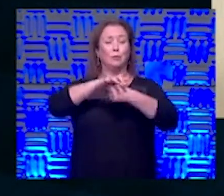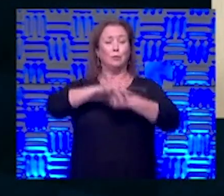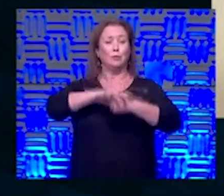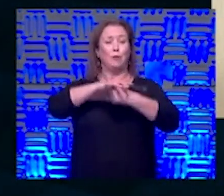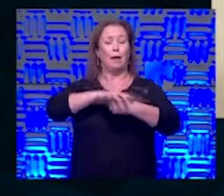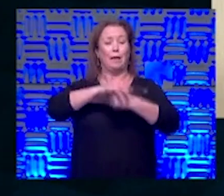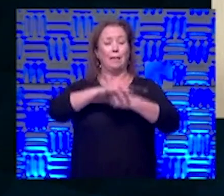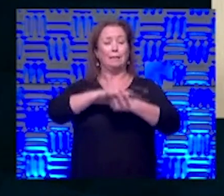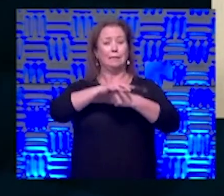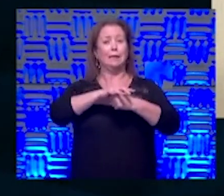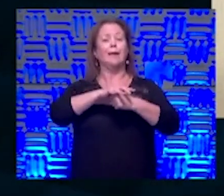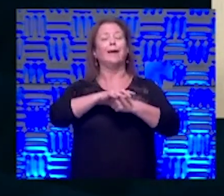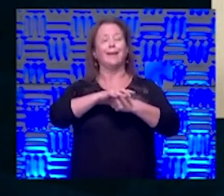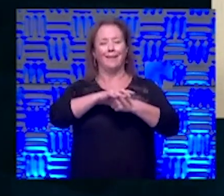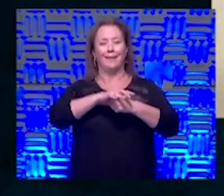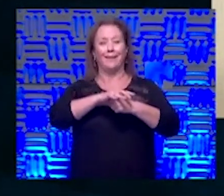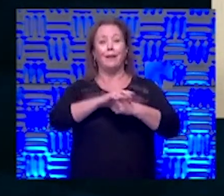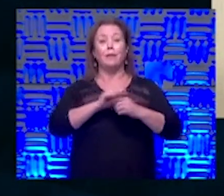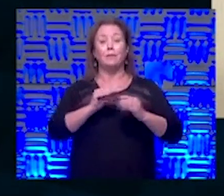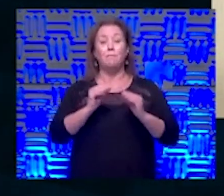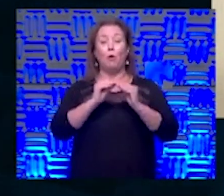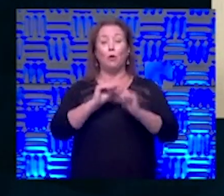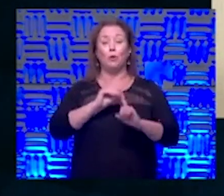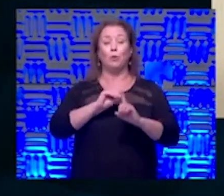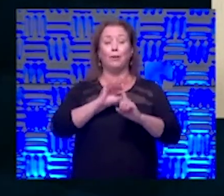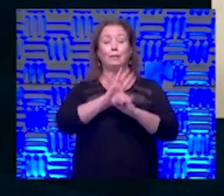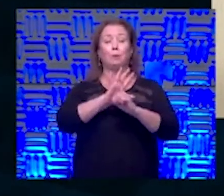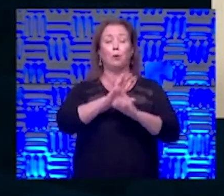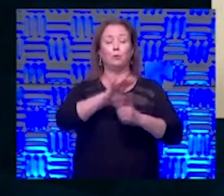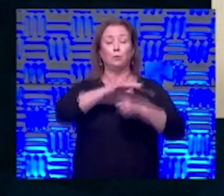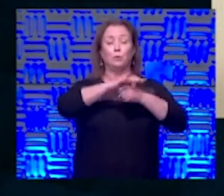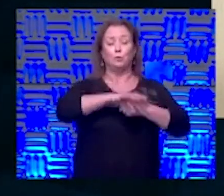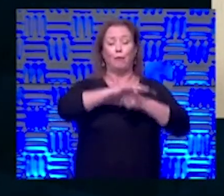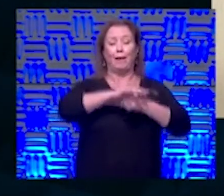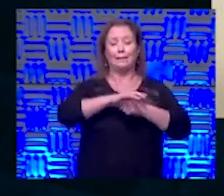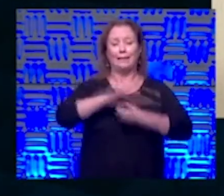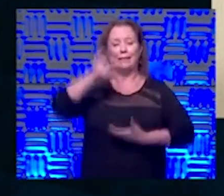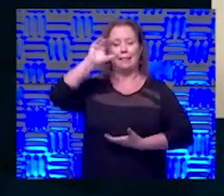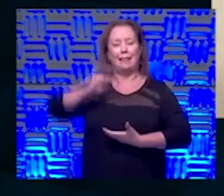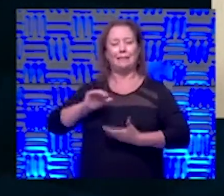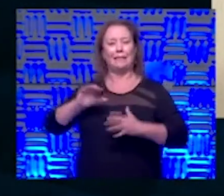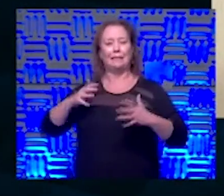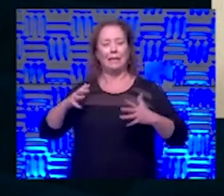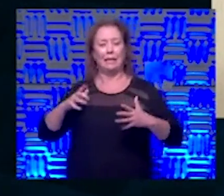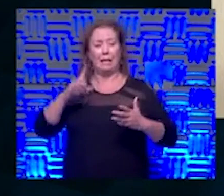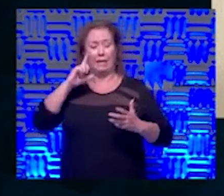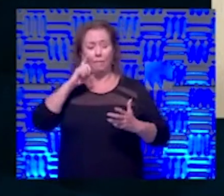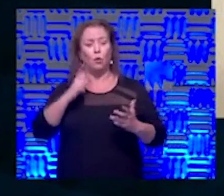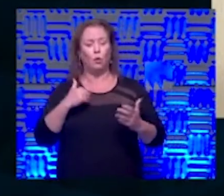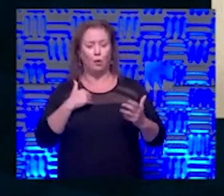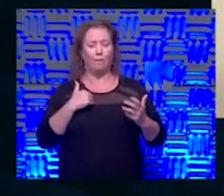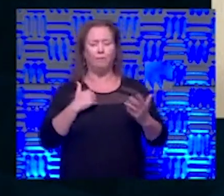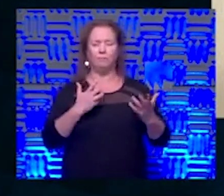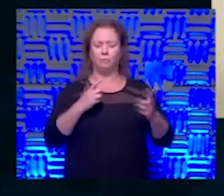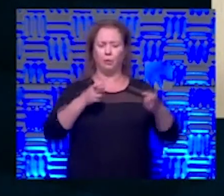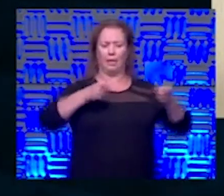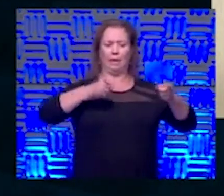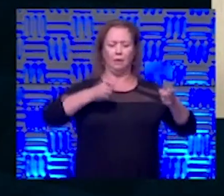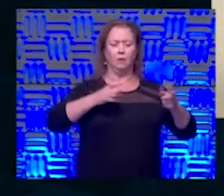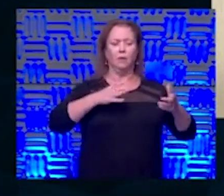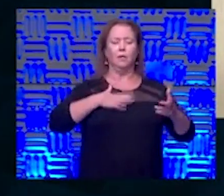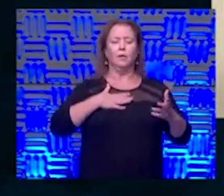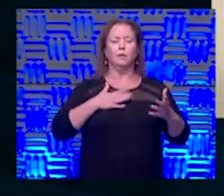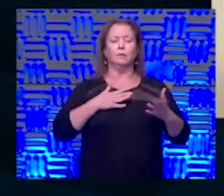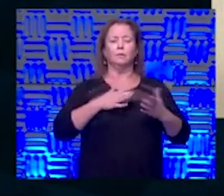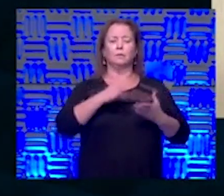less anxiety-provoking it becomes. So if I don't deal with spiders very well, but I see a small spider and I'm able to be with it, I can kind of graduate